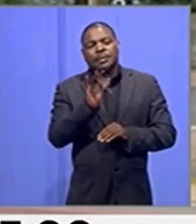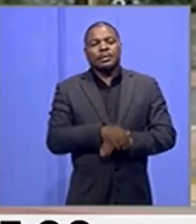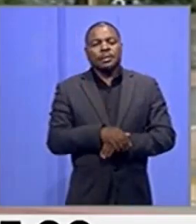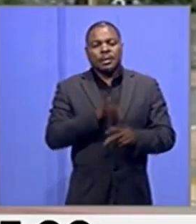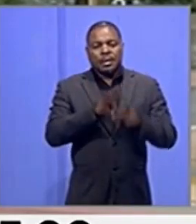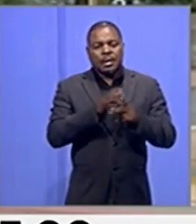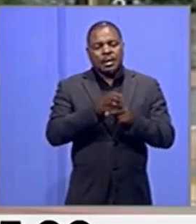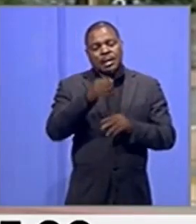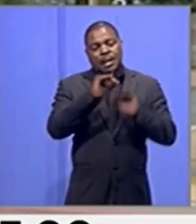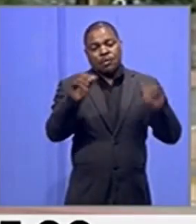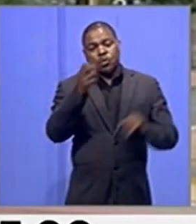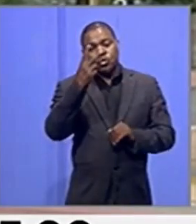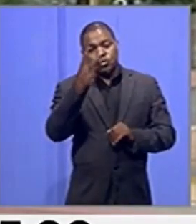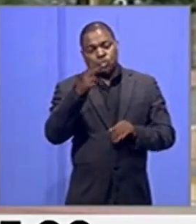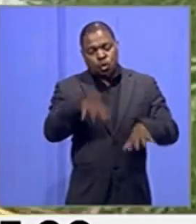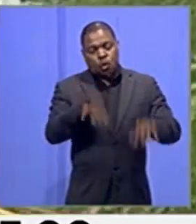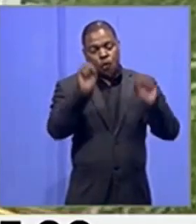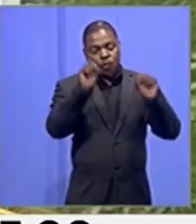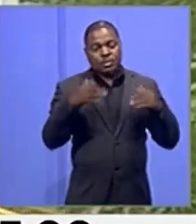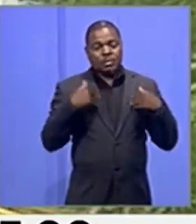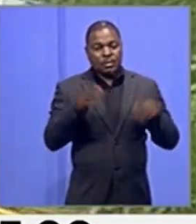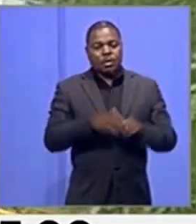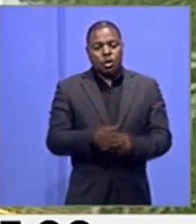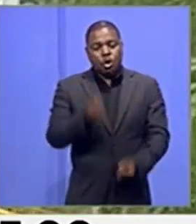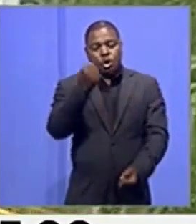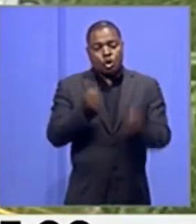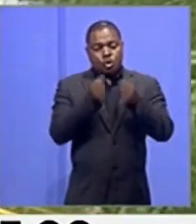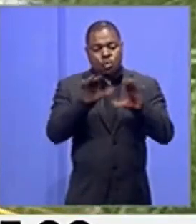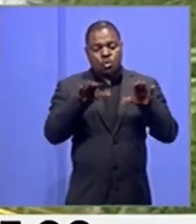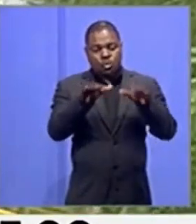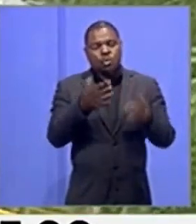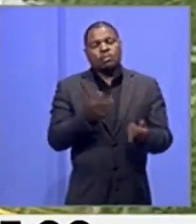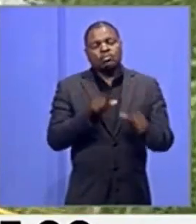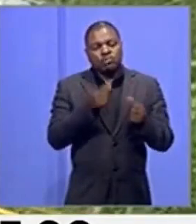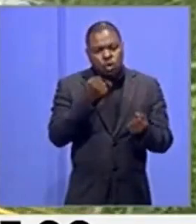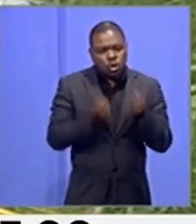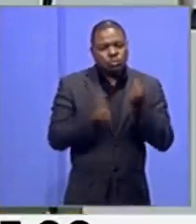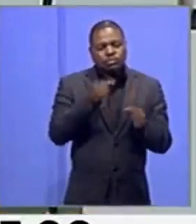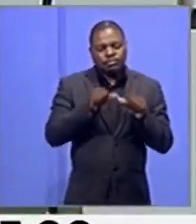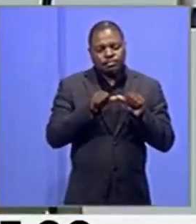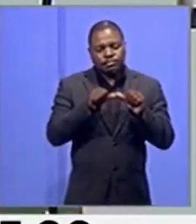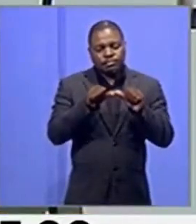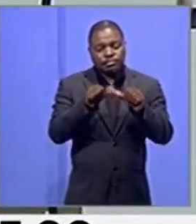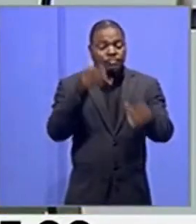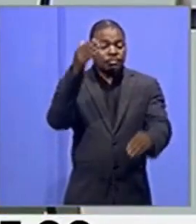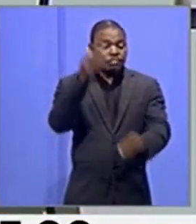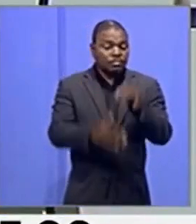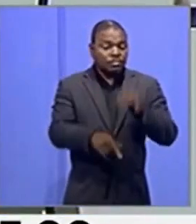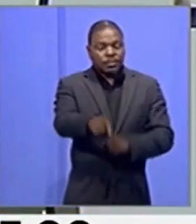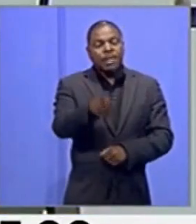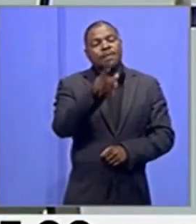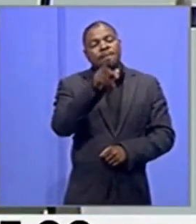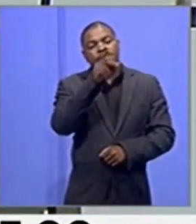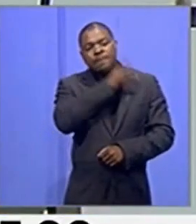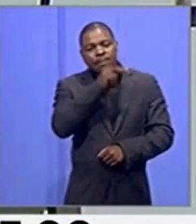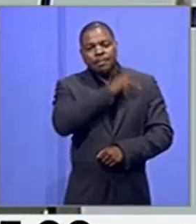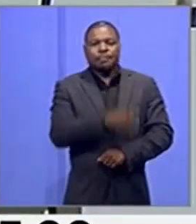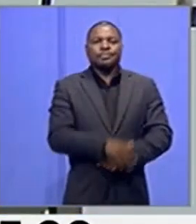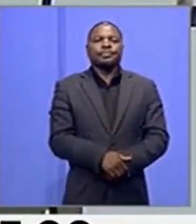kgaotšo ya motlakase. Go le bjalo kgorotsheko e tla tšwela pele ka ditheeletšo go fihla ka la bohlano. Gloria Sefako Mosi, ditabeng